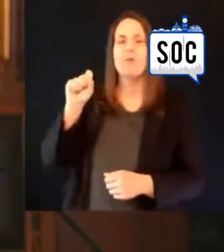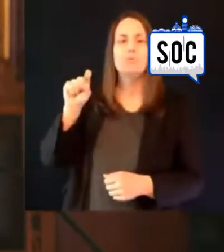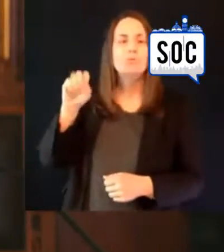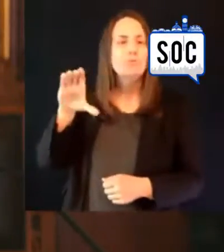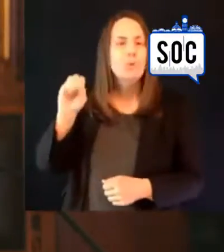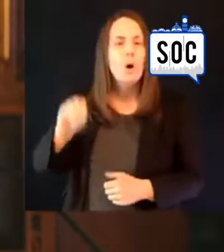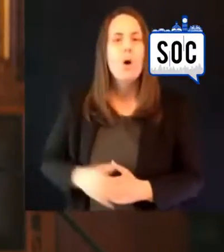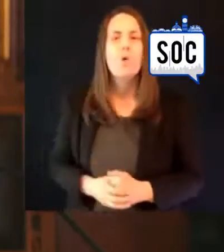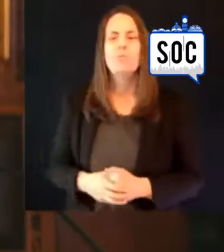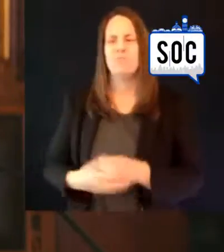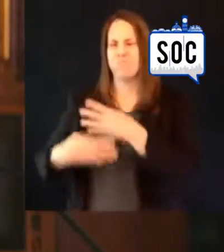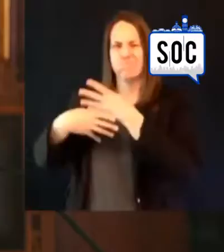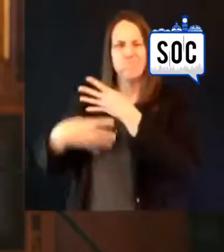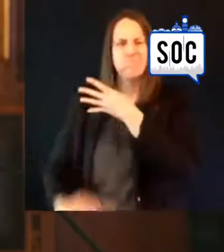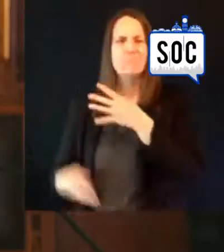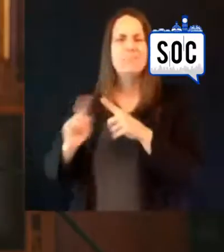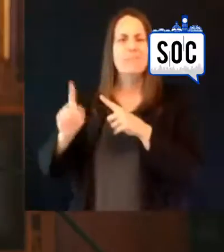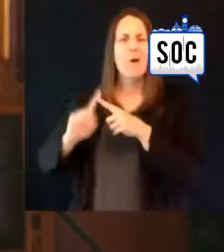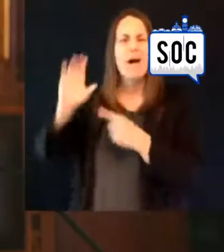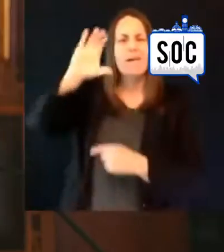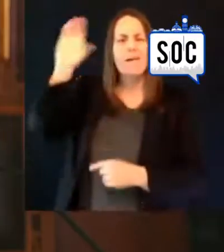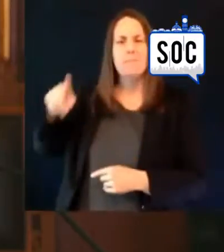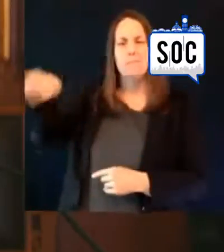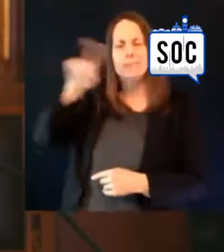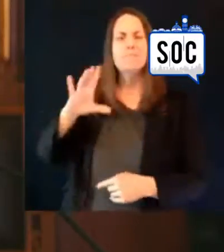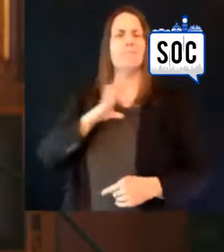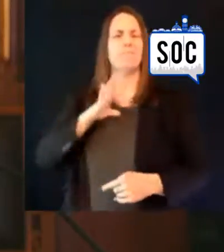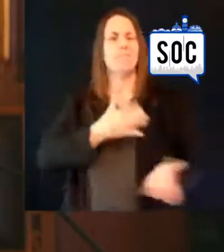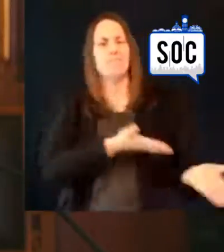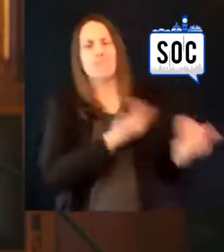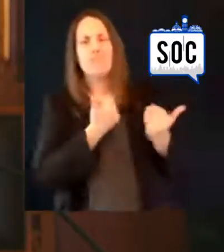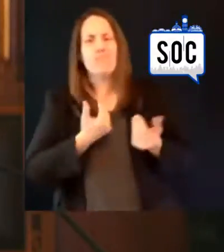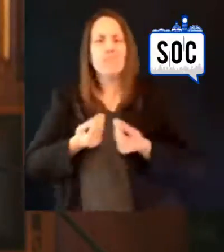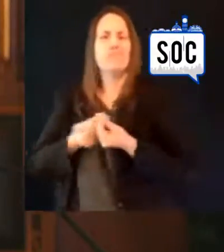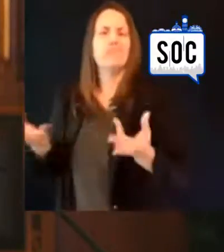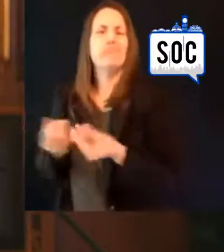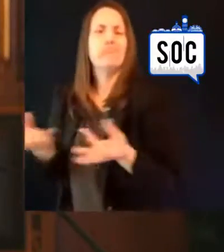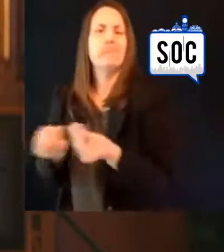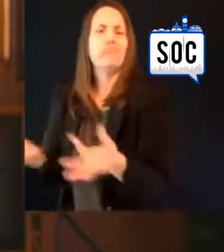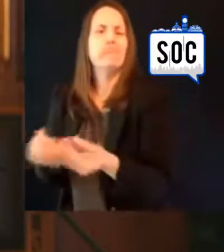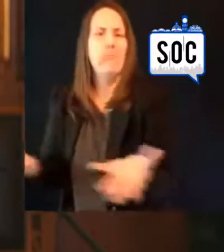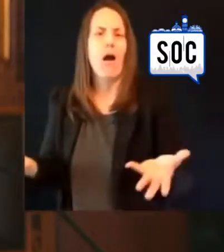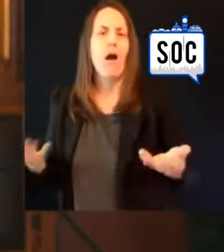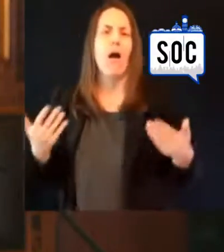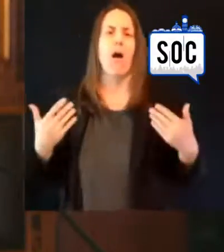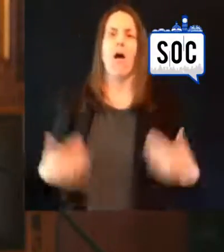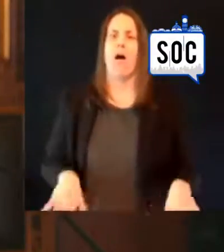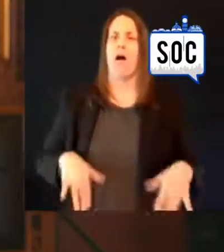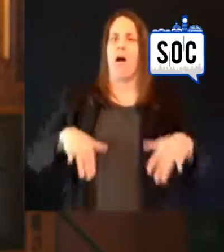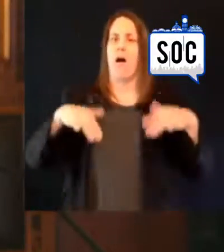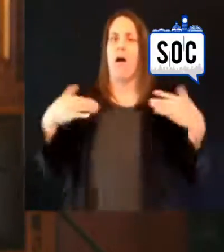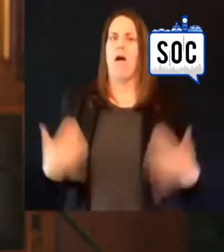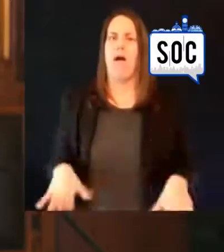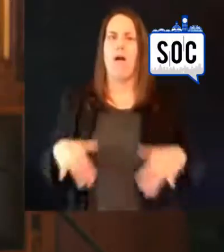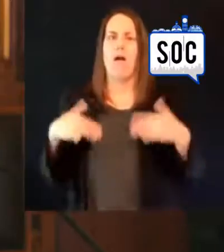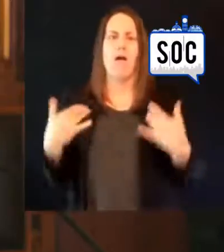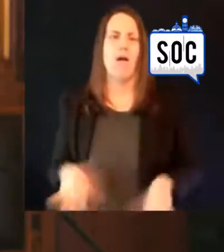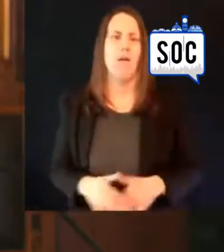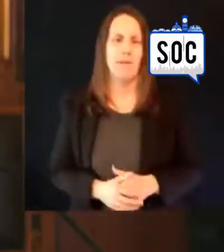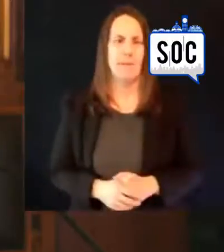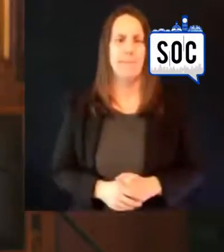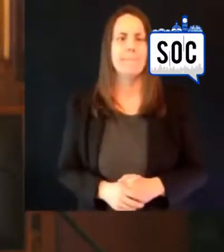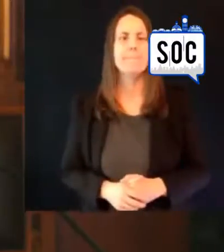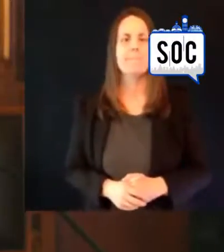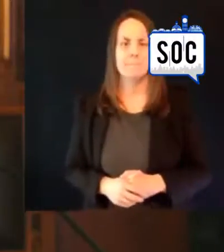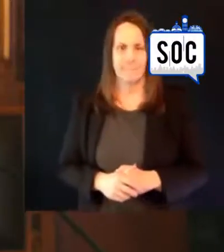locations available to Wisconsinites who are currently eligible, we are continuing to build on our progress and strengthen our